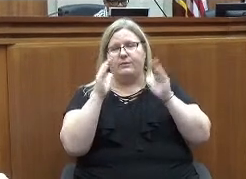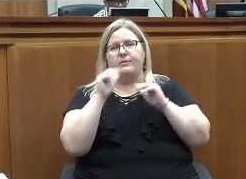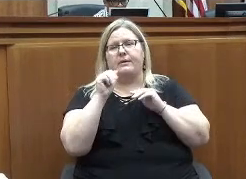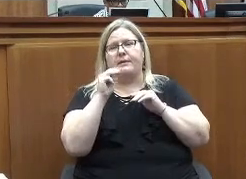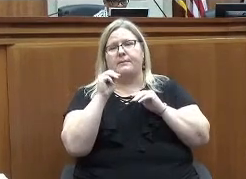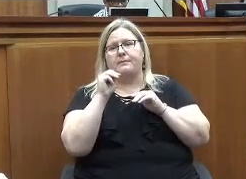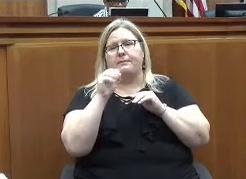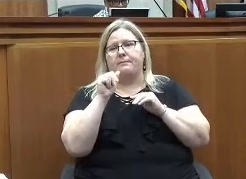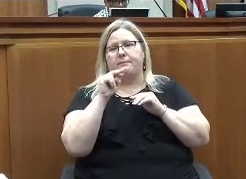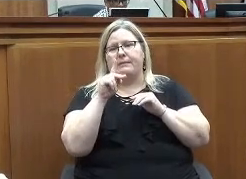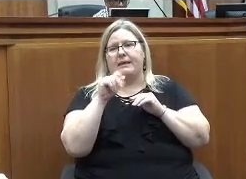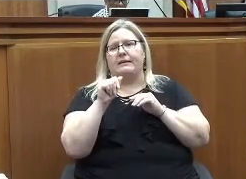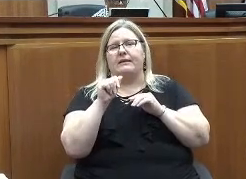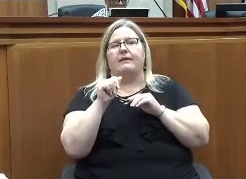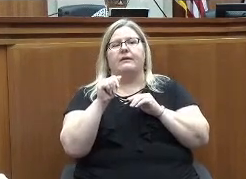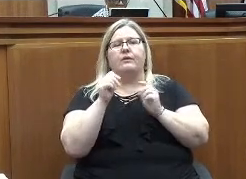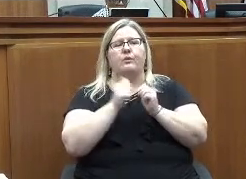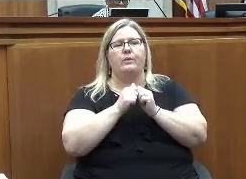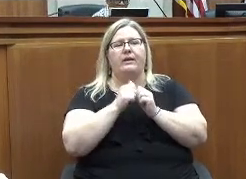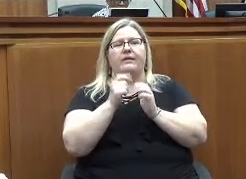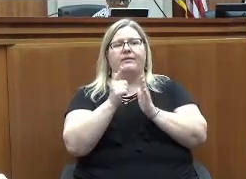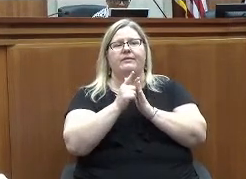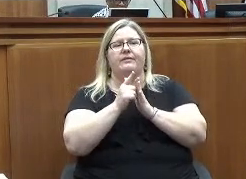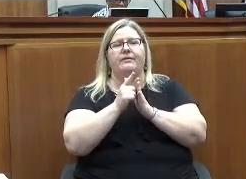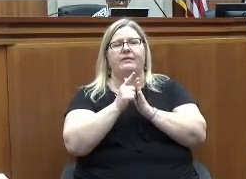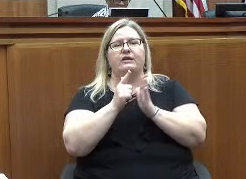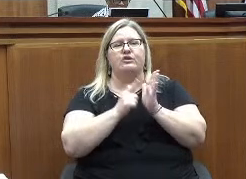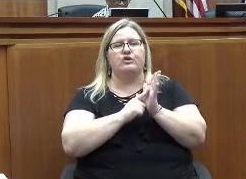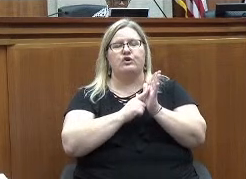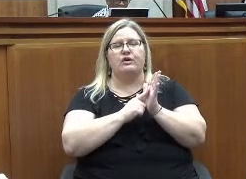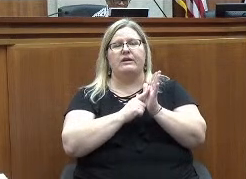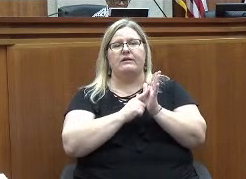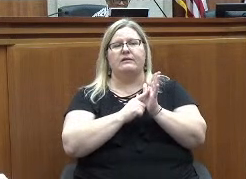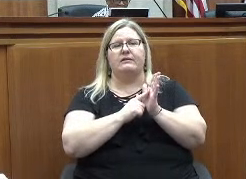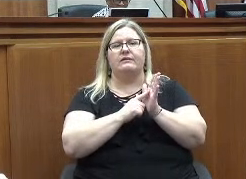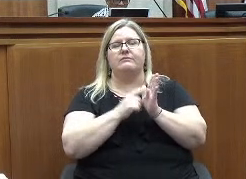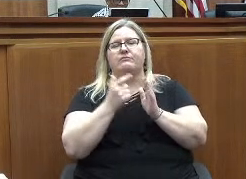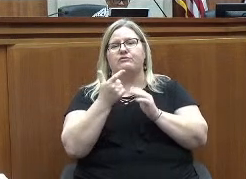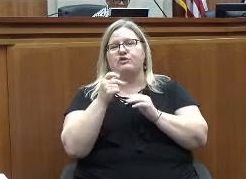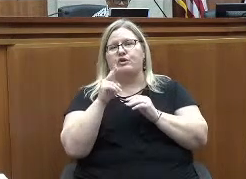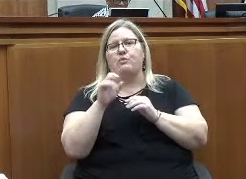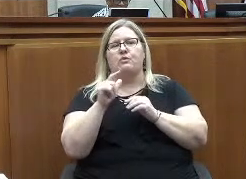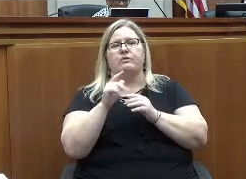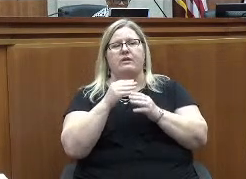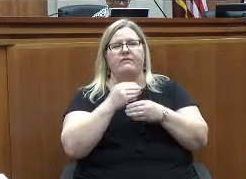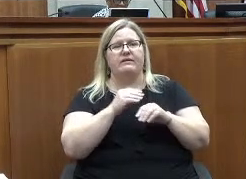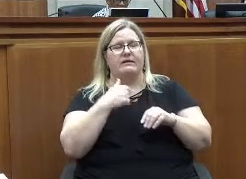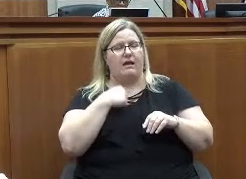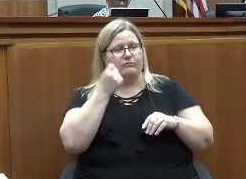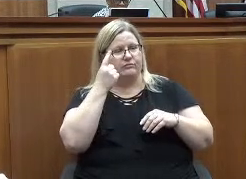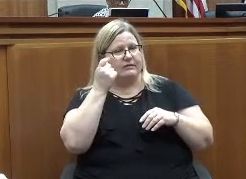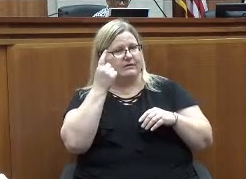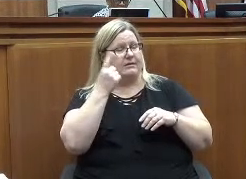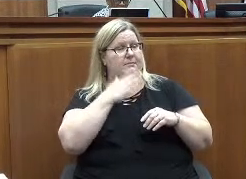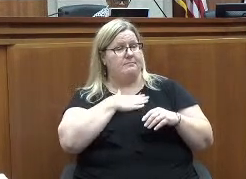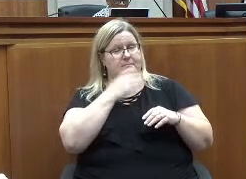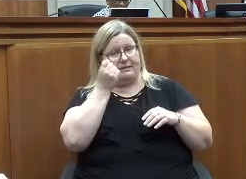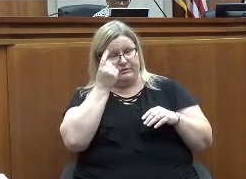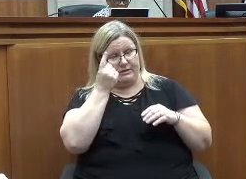the Attorney General's Office. I understand the concerns. My interpretation of this is a consideration of